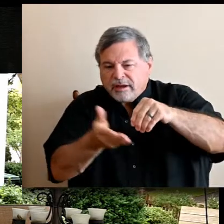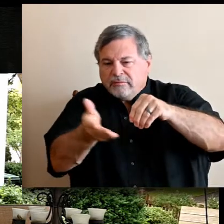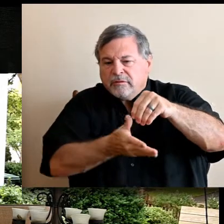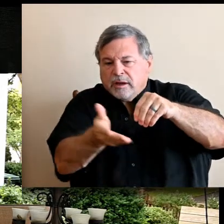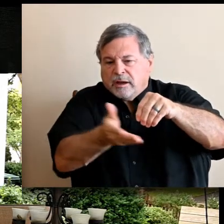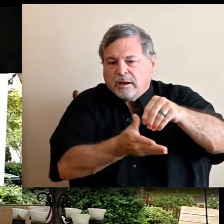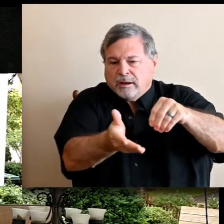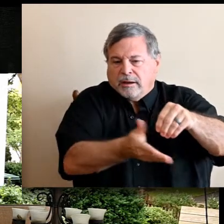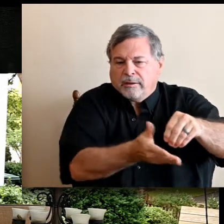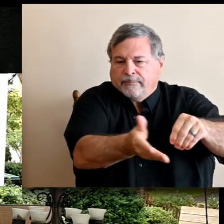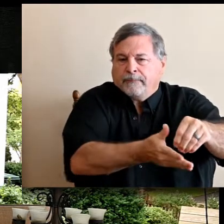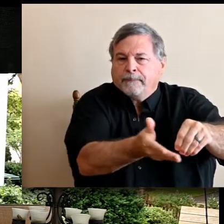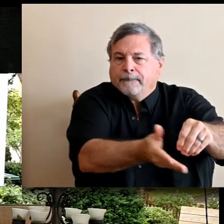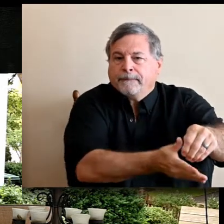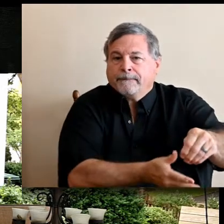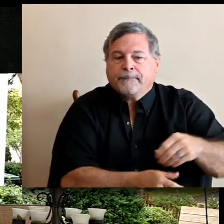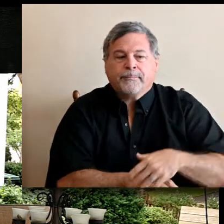the top.